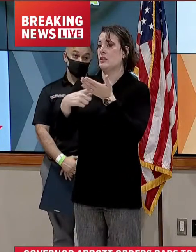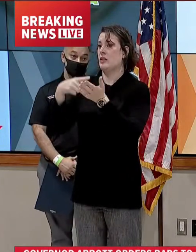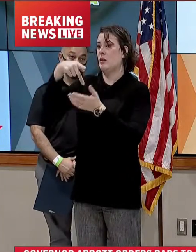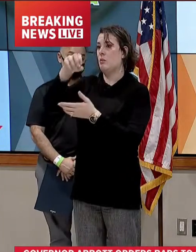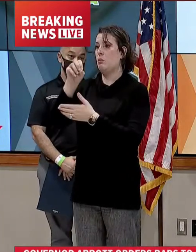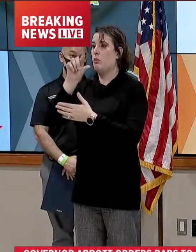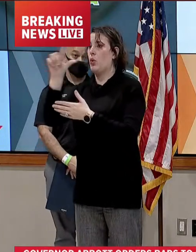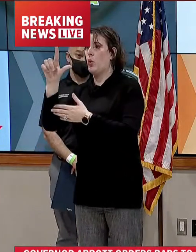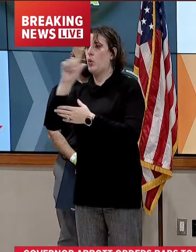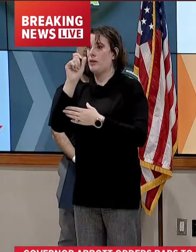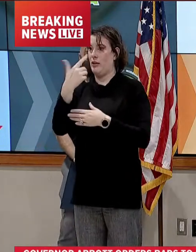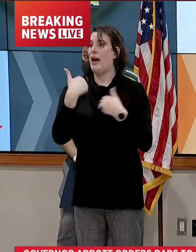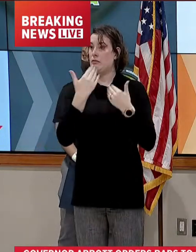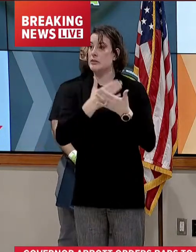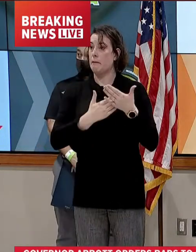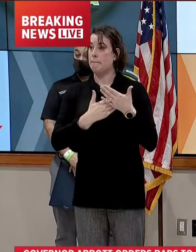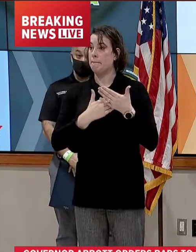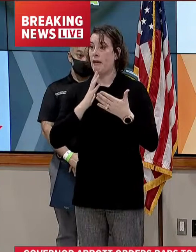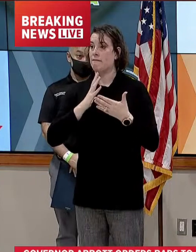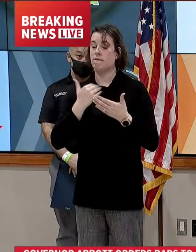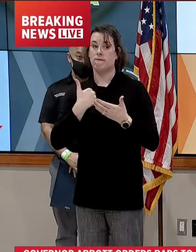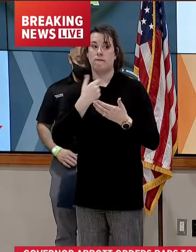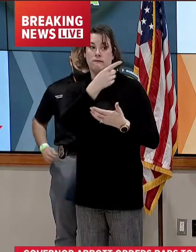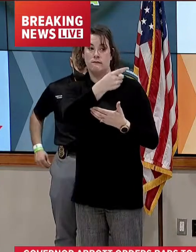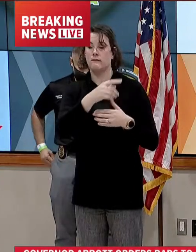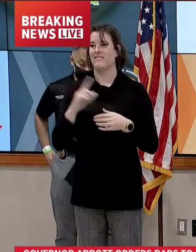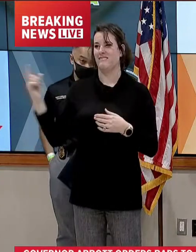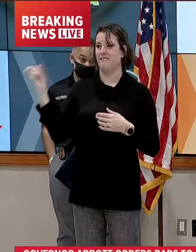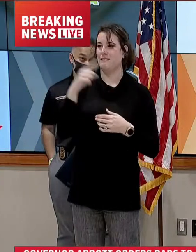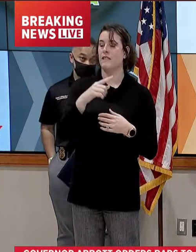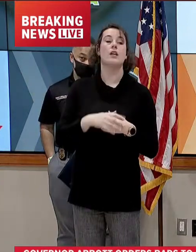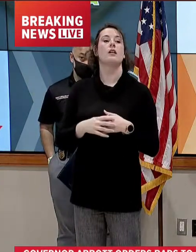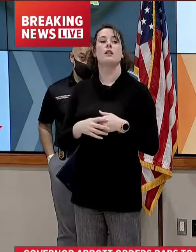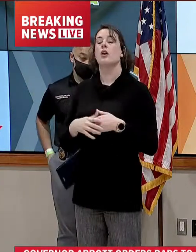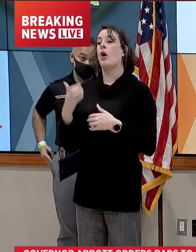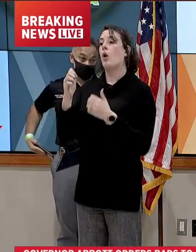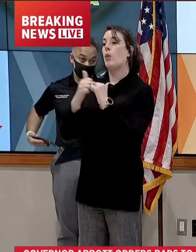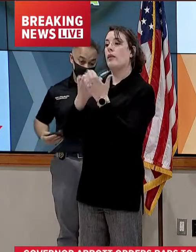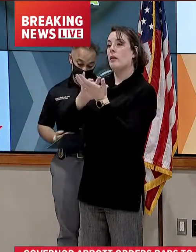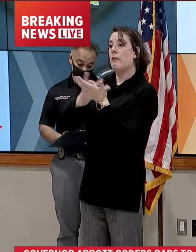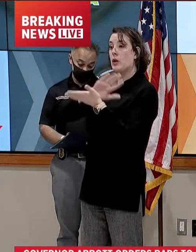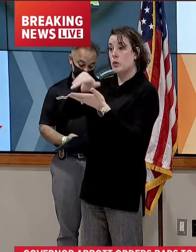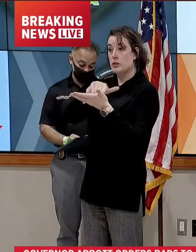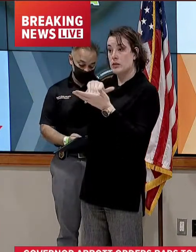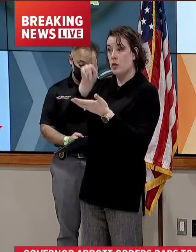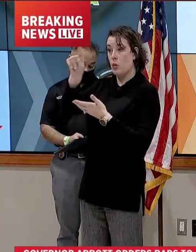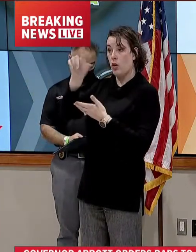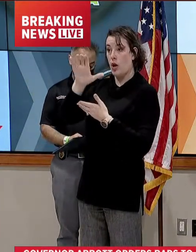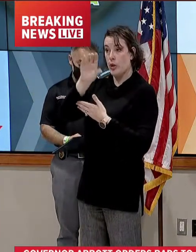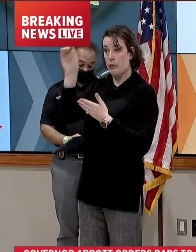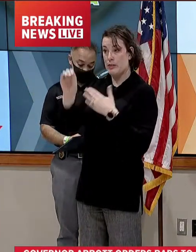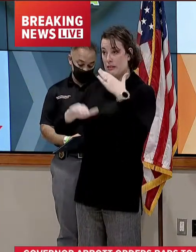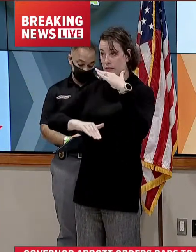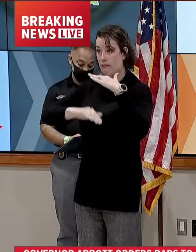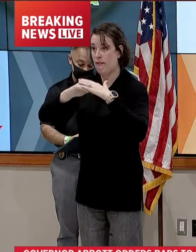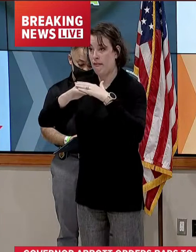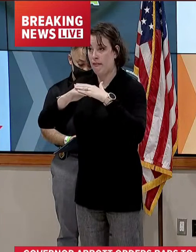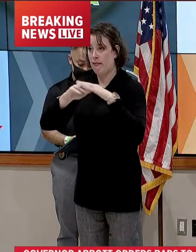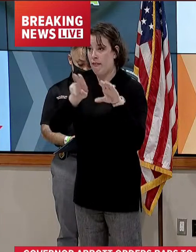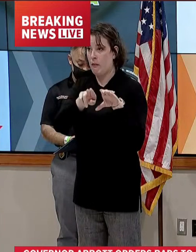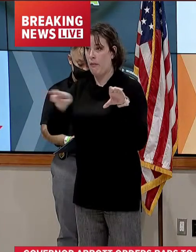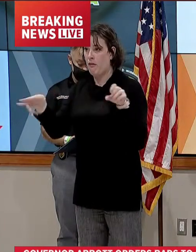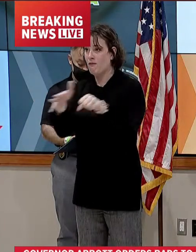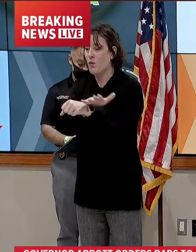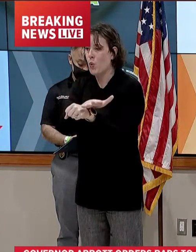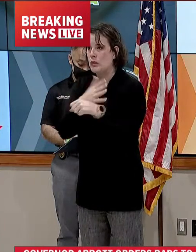Well, I've got some of the pool questions here. Okay. And with the medical center at 100% capacity,